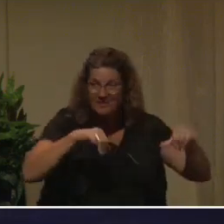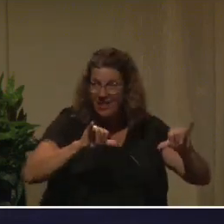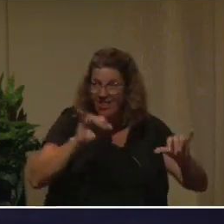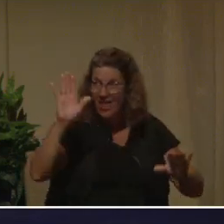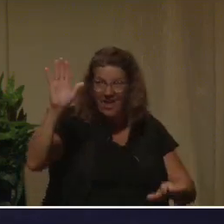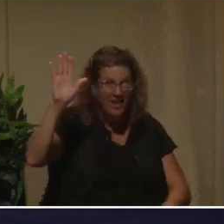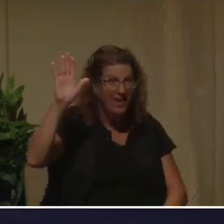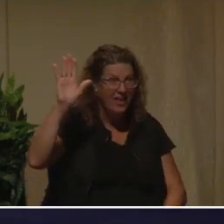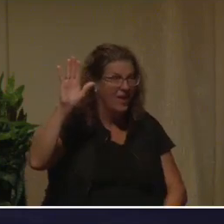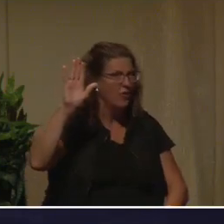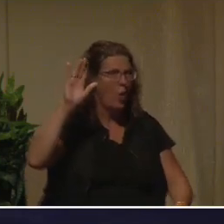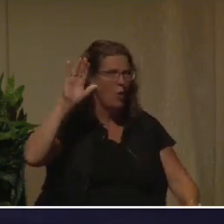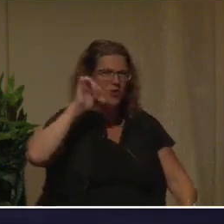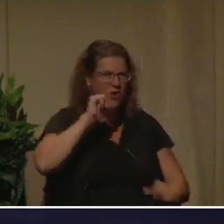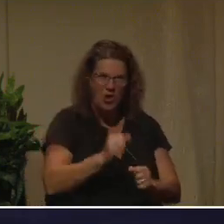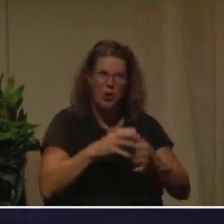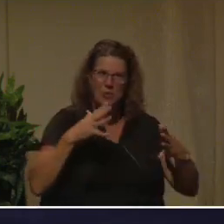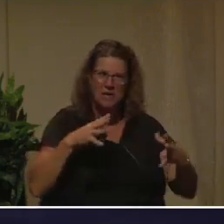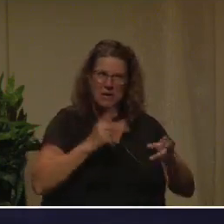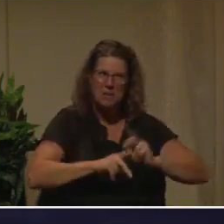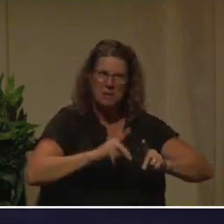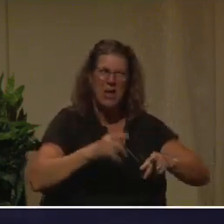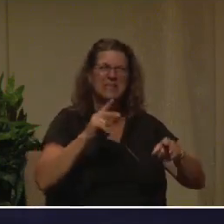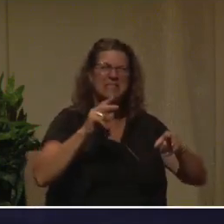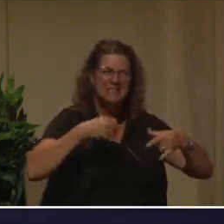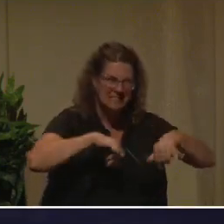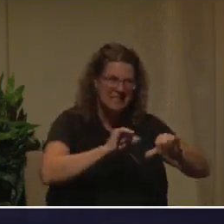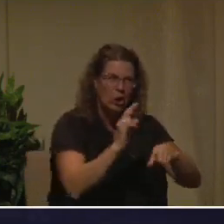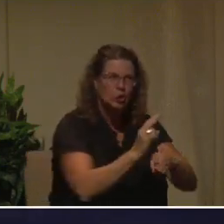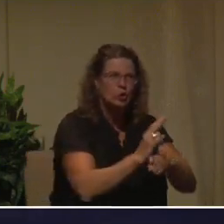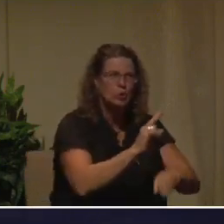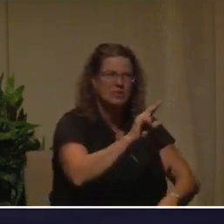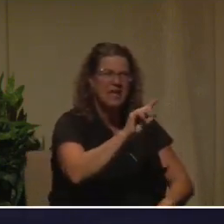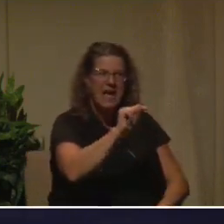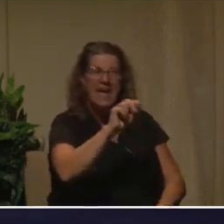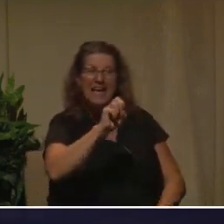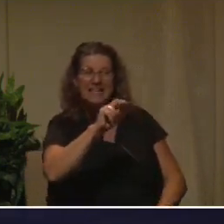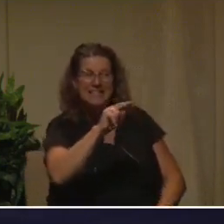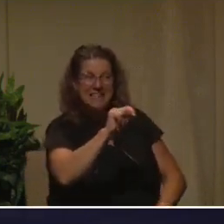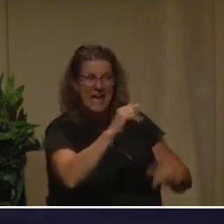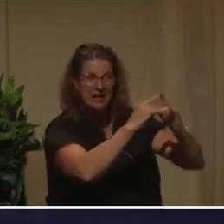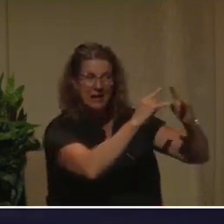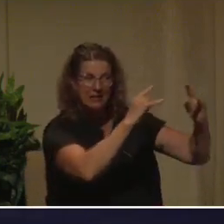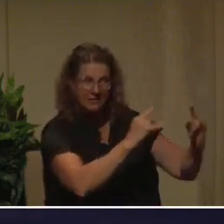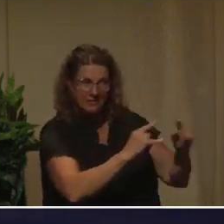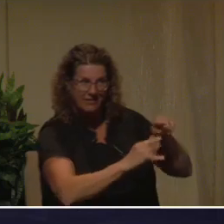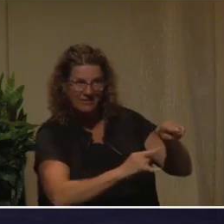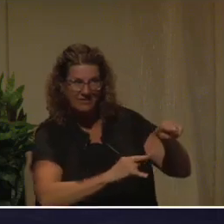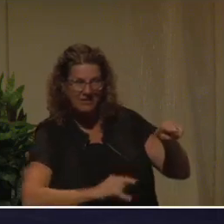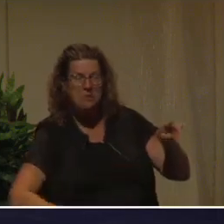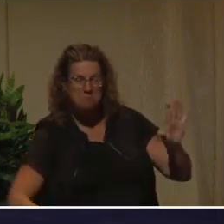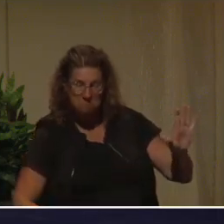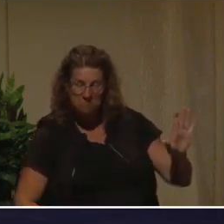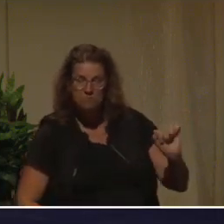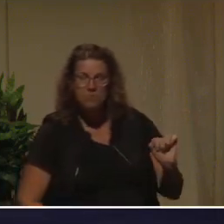Whoa, lot fewer, right? We want a more permanent place, as Paul is suggesting here, right?